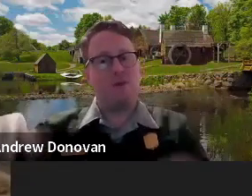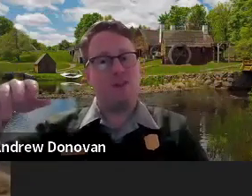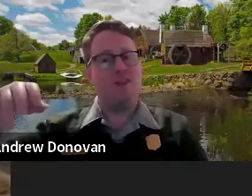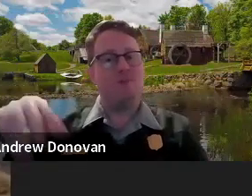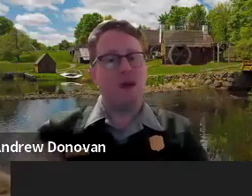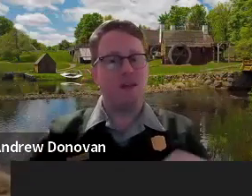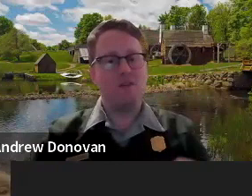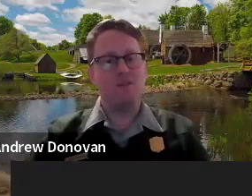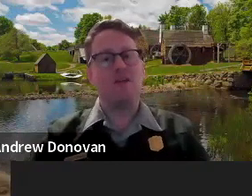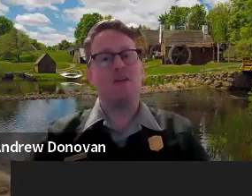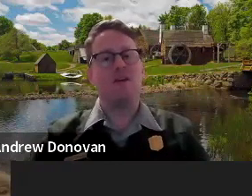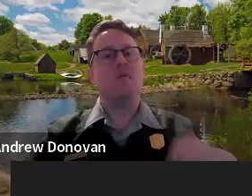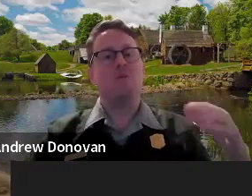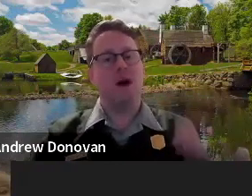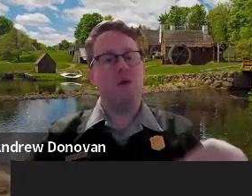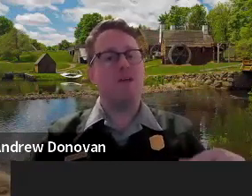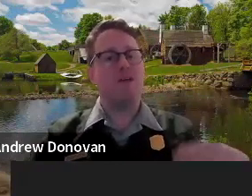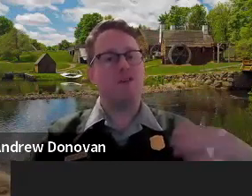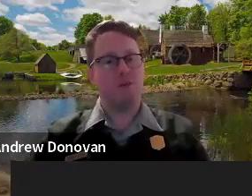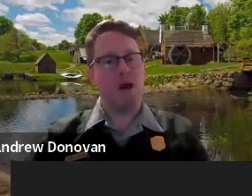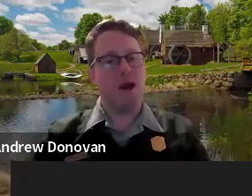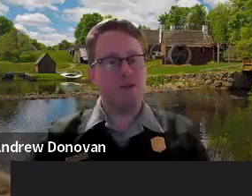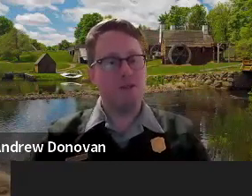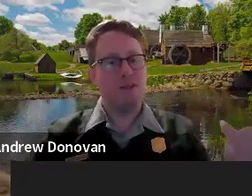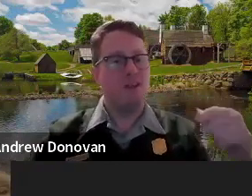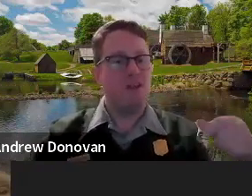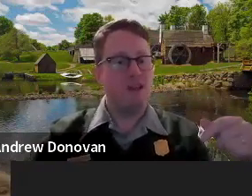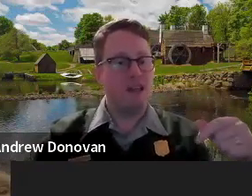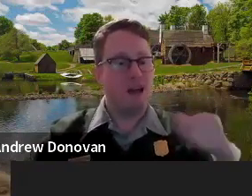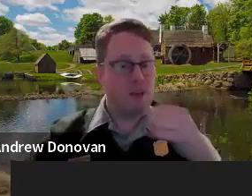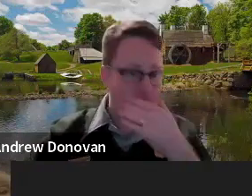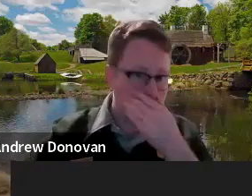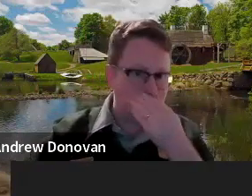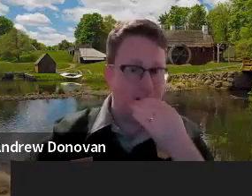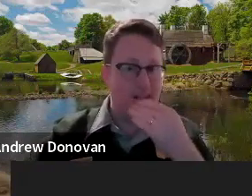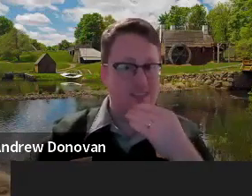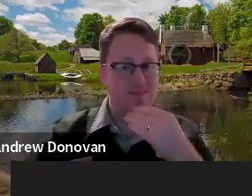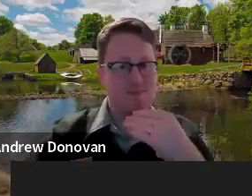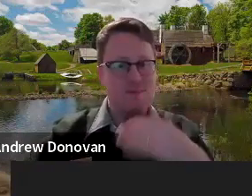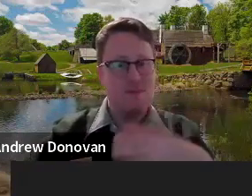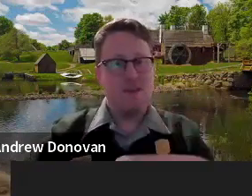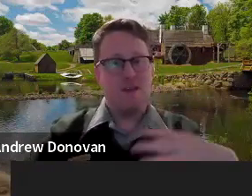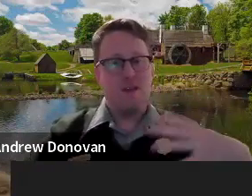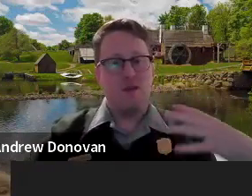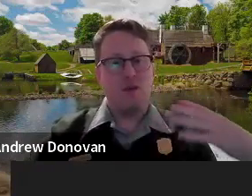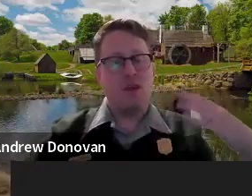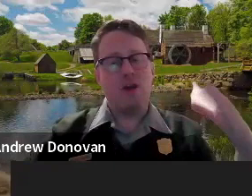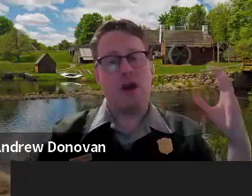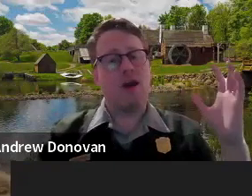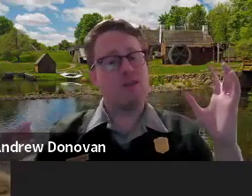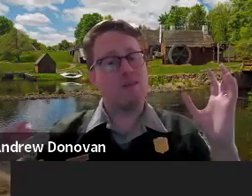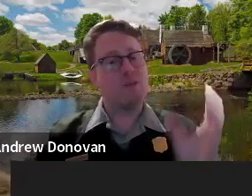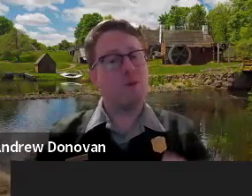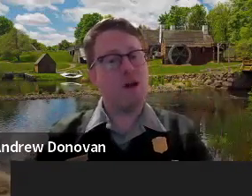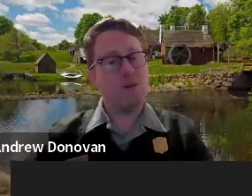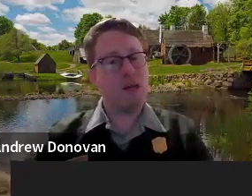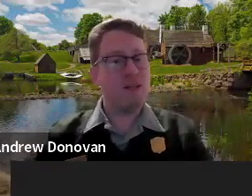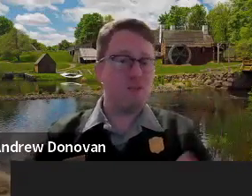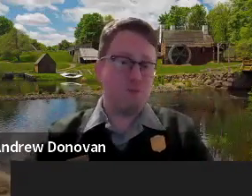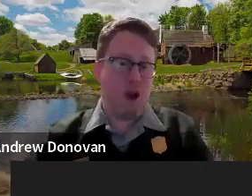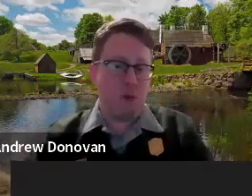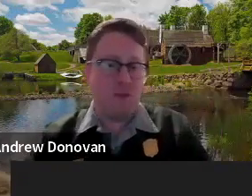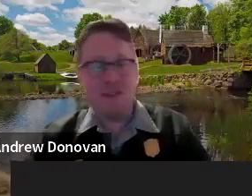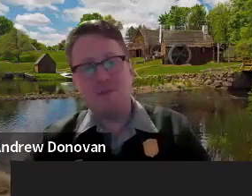and back and forth, these bellows are pumping throughout the night. There are some